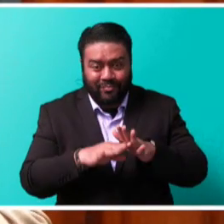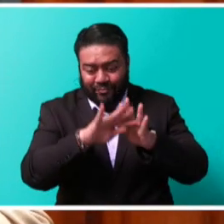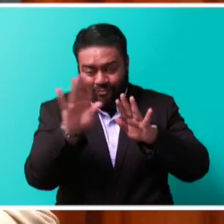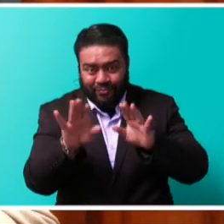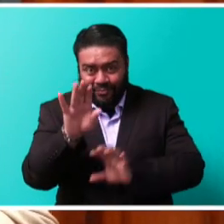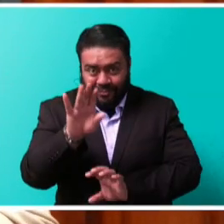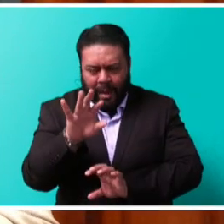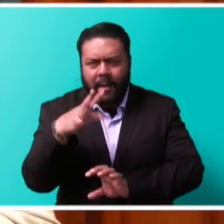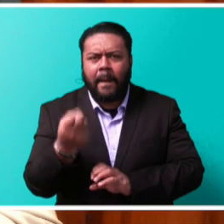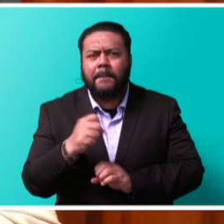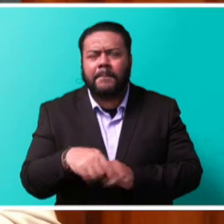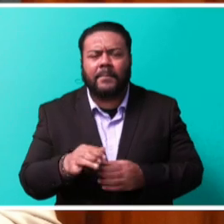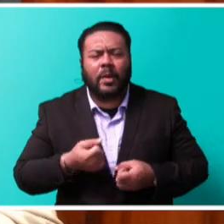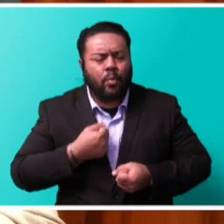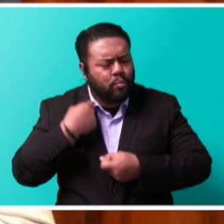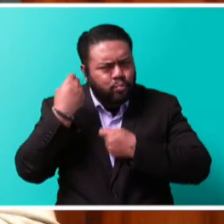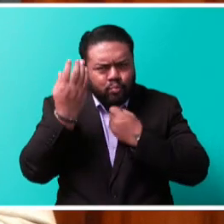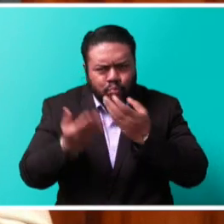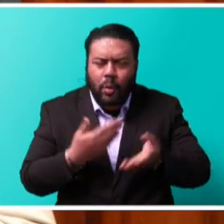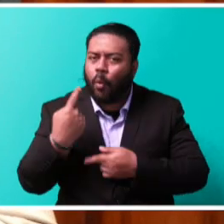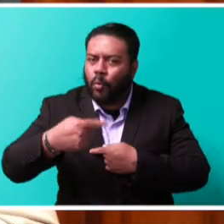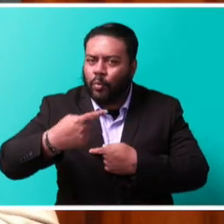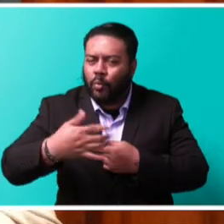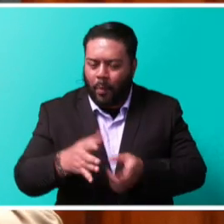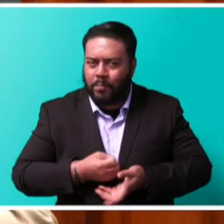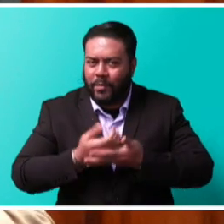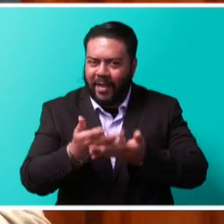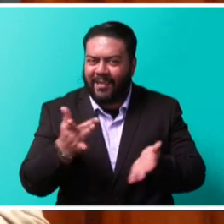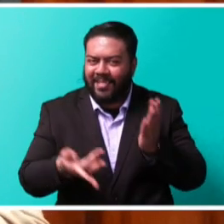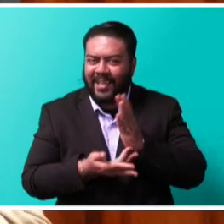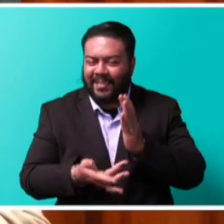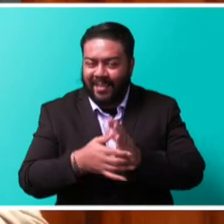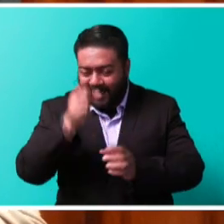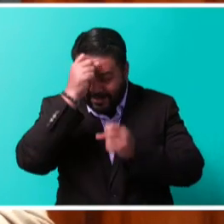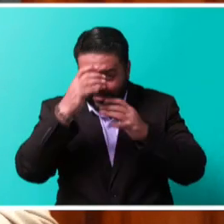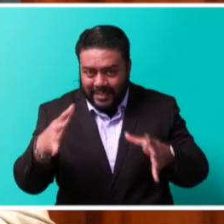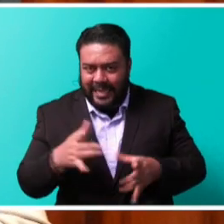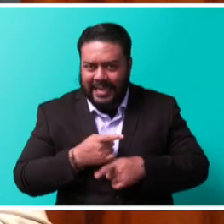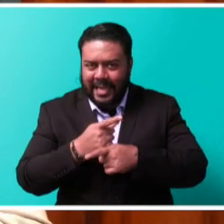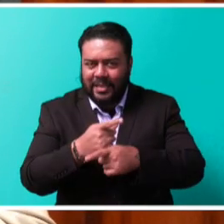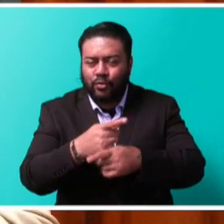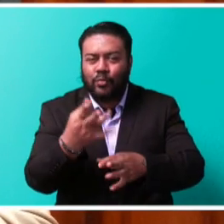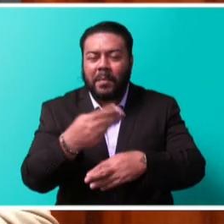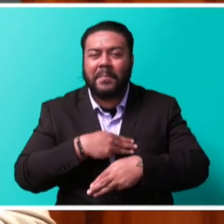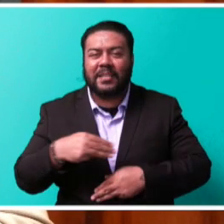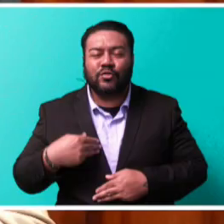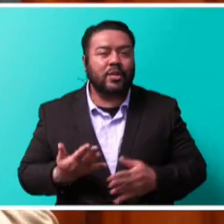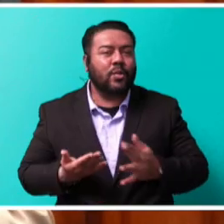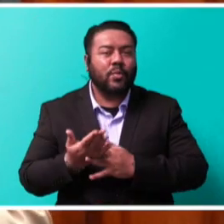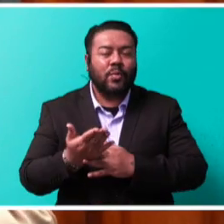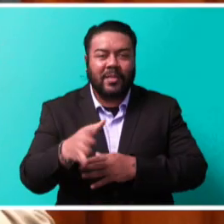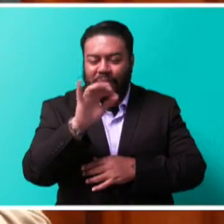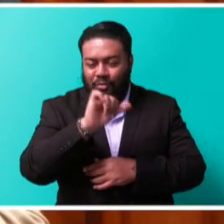has generously continued to provide his technical expertise and guidance to the Ministry throughout the drafting